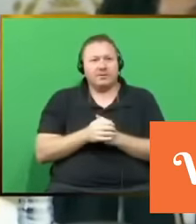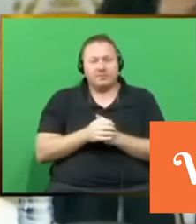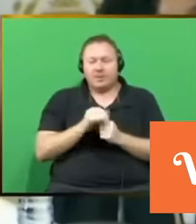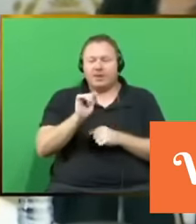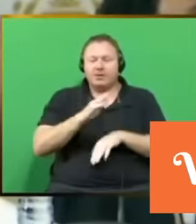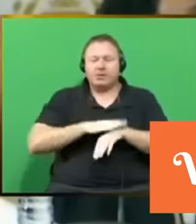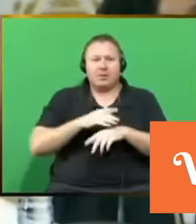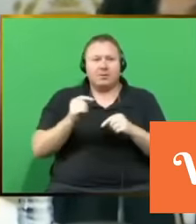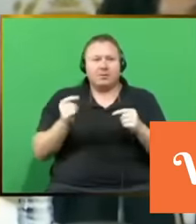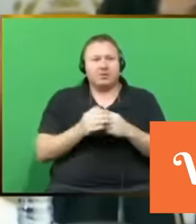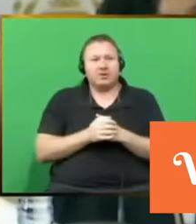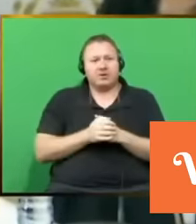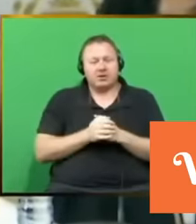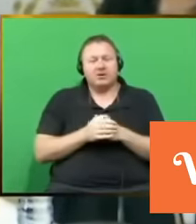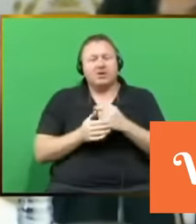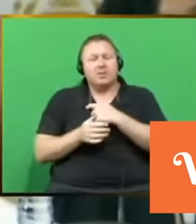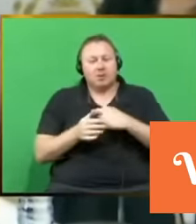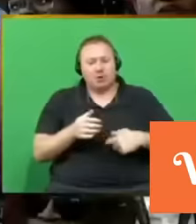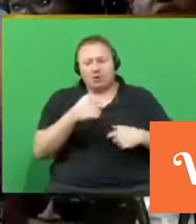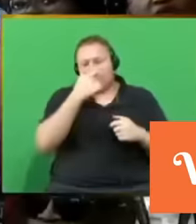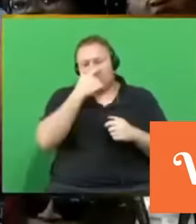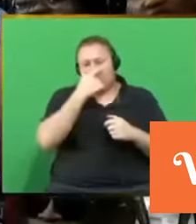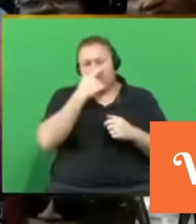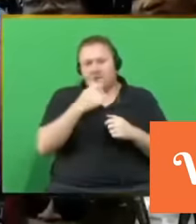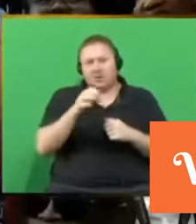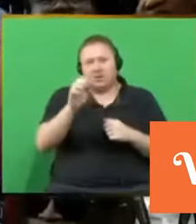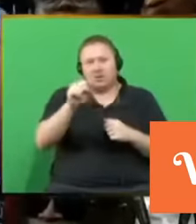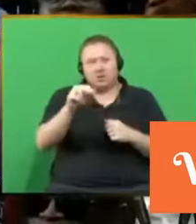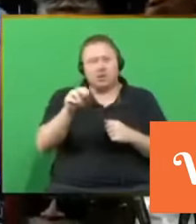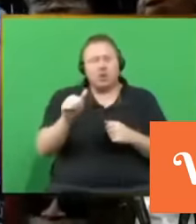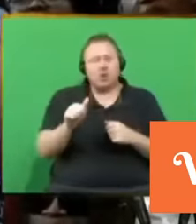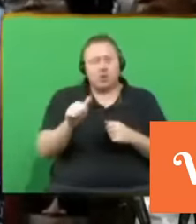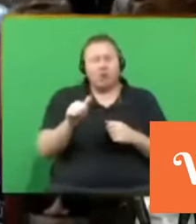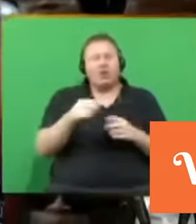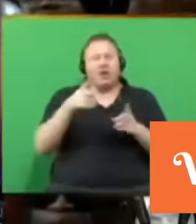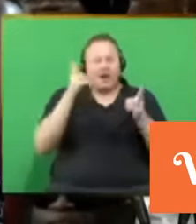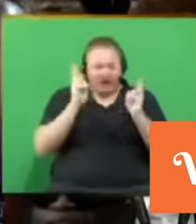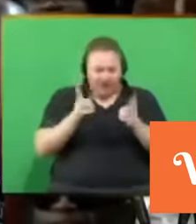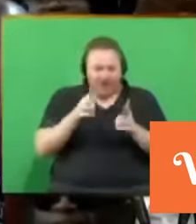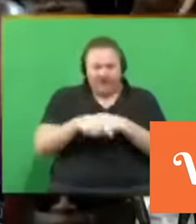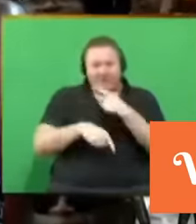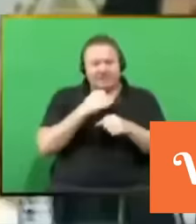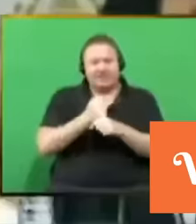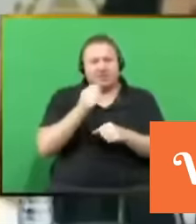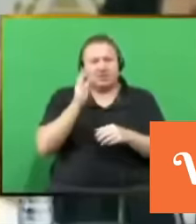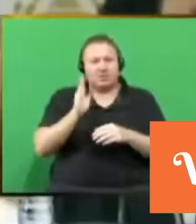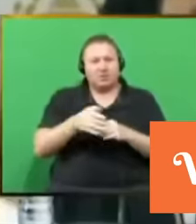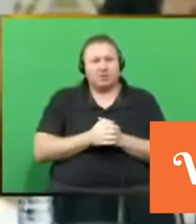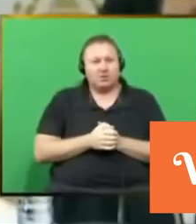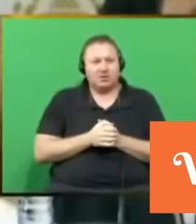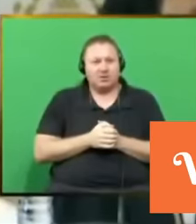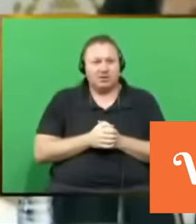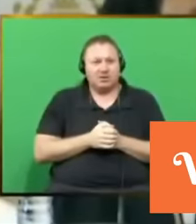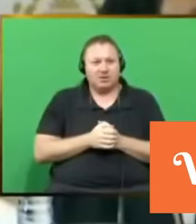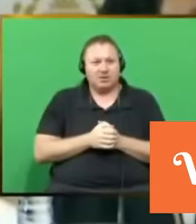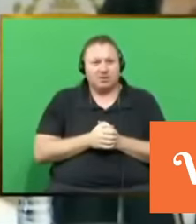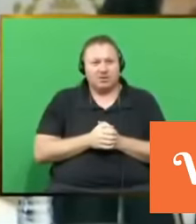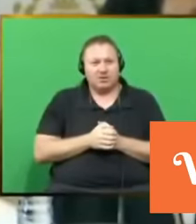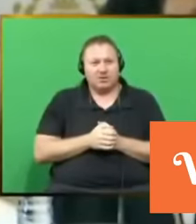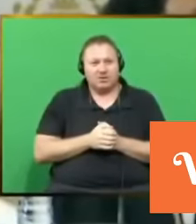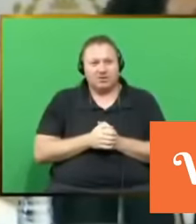time is up to deliver the State of the Nation address. Have I told